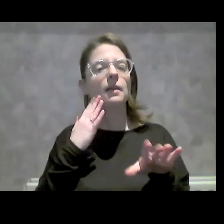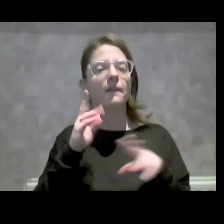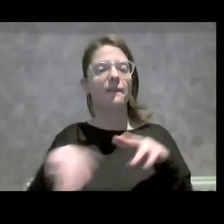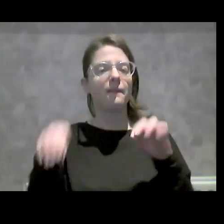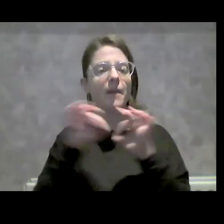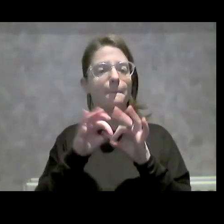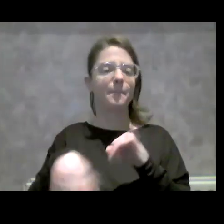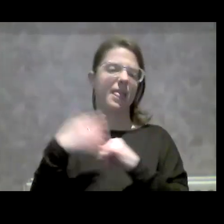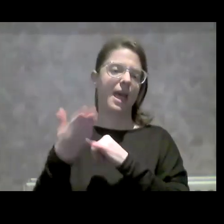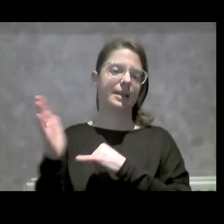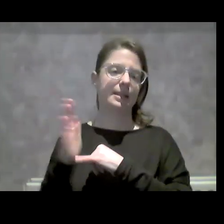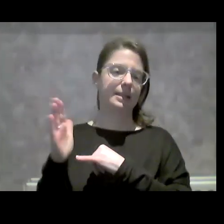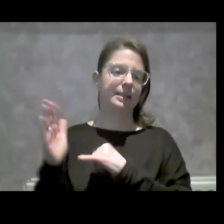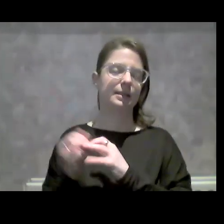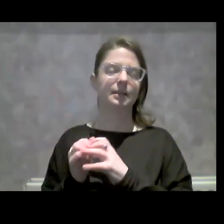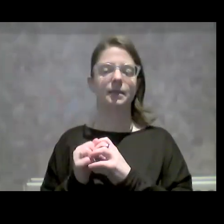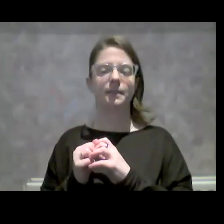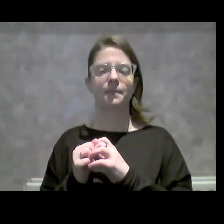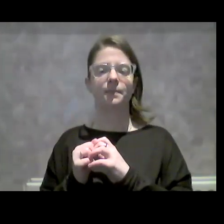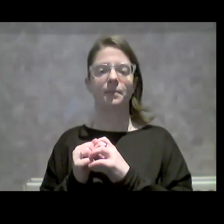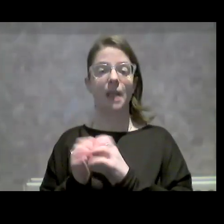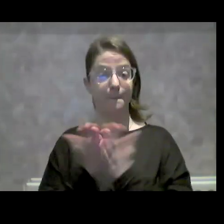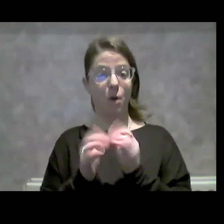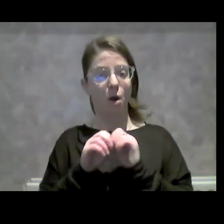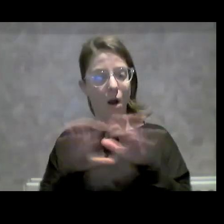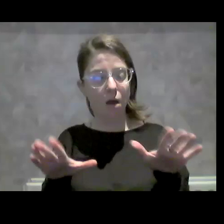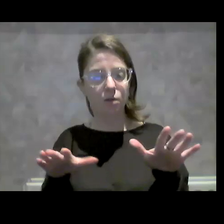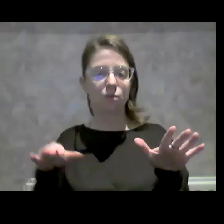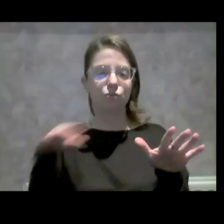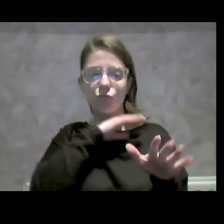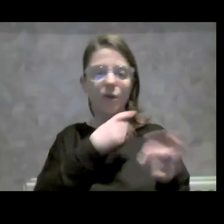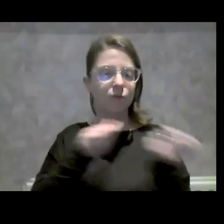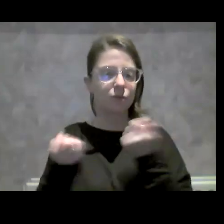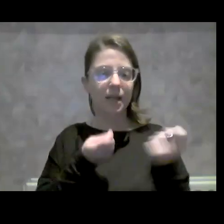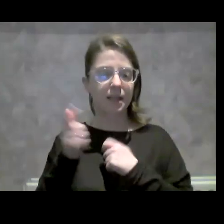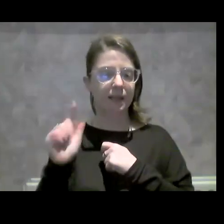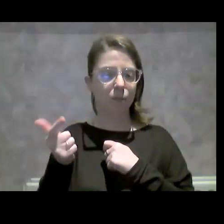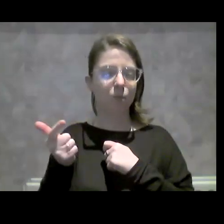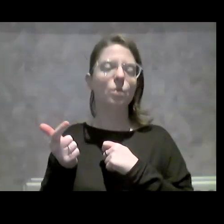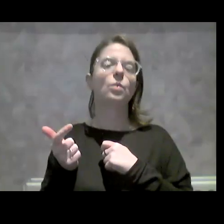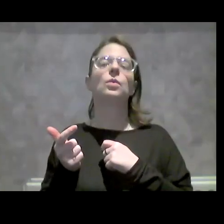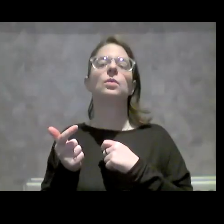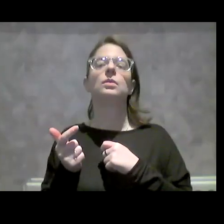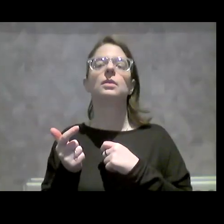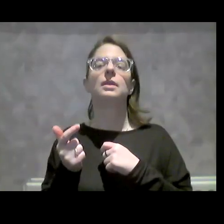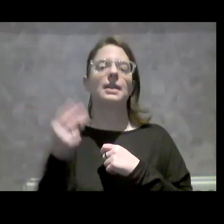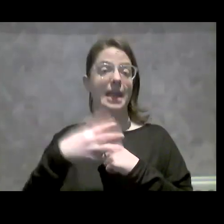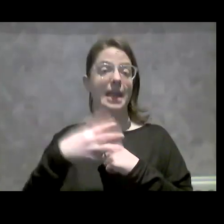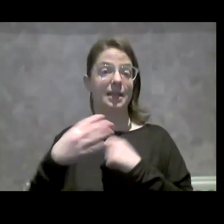I've got a book launch at Rough Trade in Liverpool on the 19th of March. So there's my little plug as